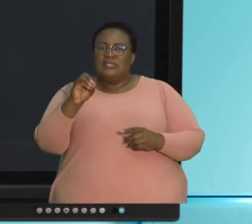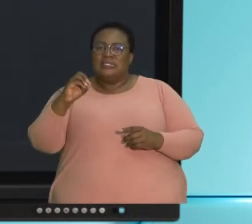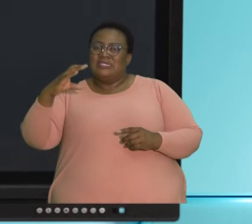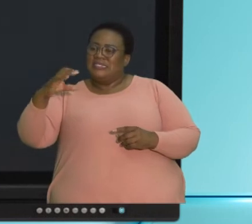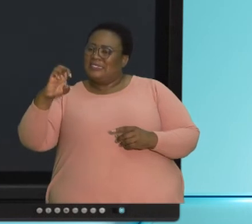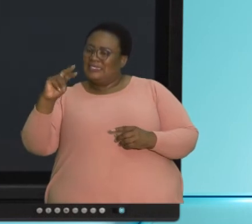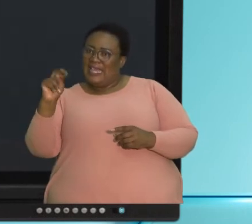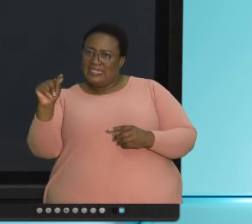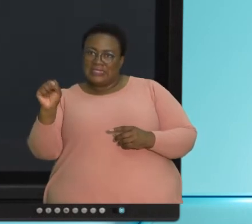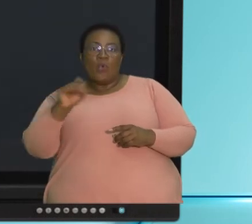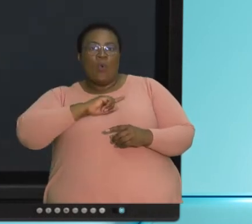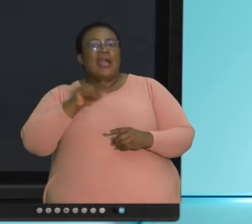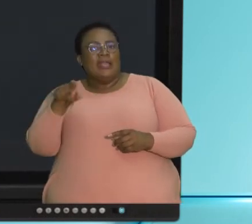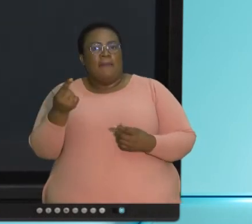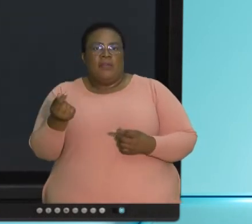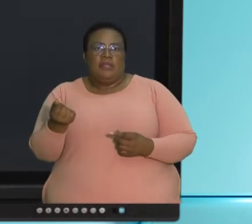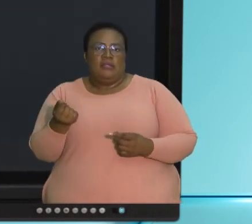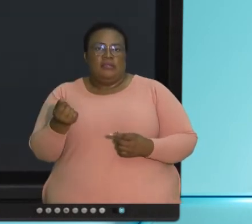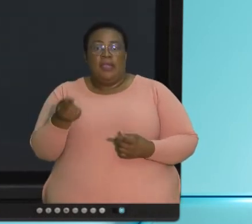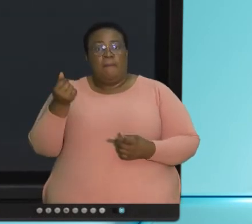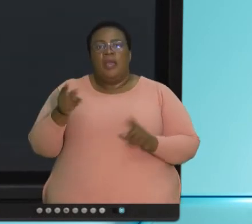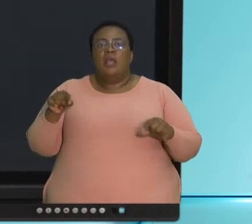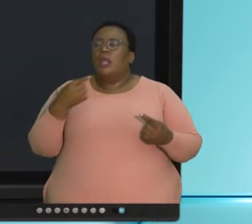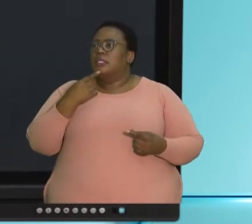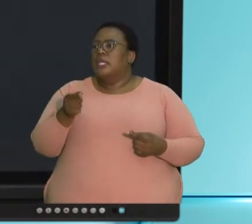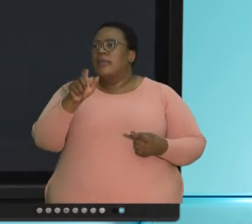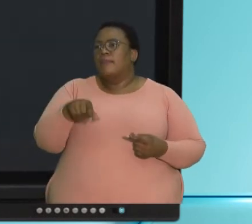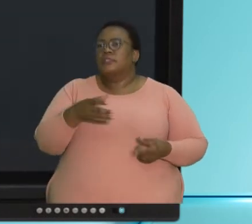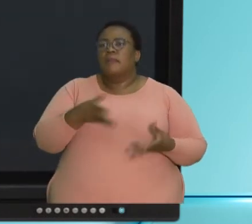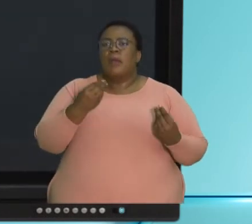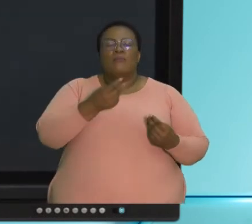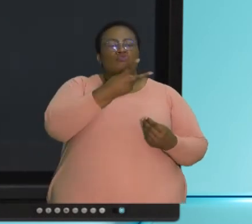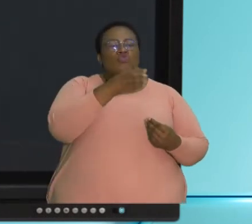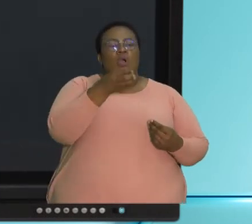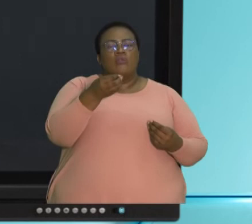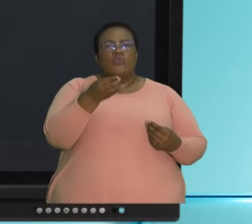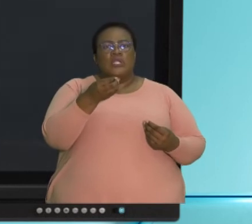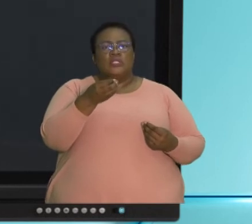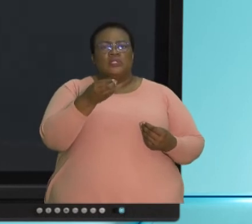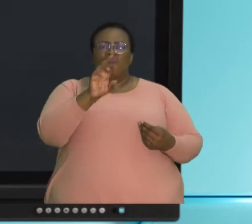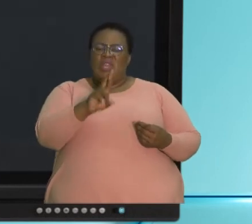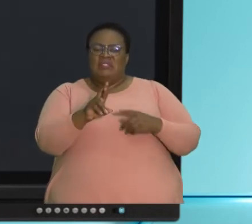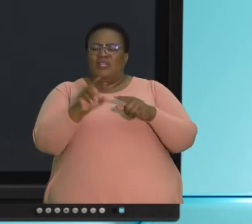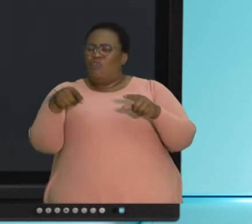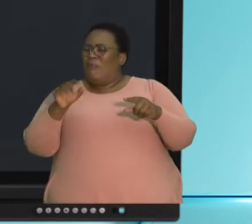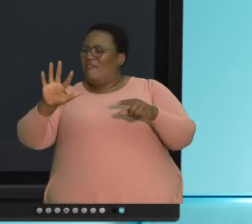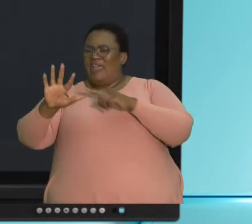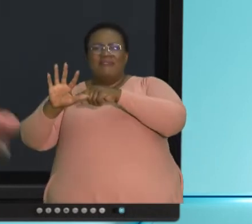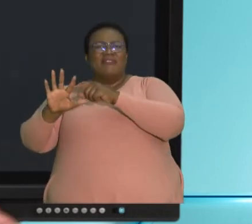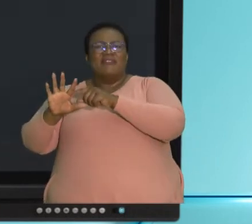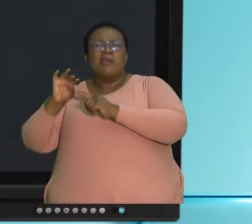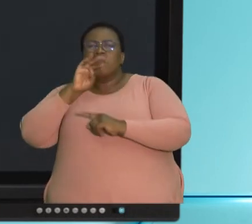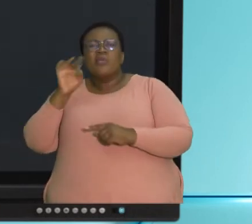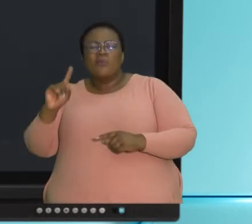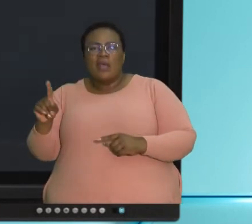20 cents because this is money. In money, I can't say this person got 200 rands, comma 5. What does